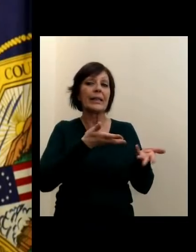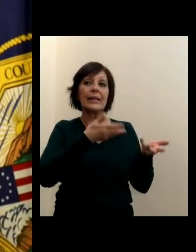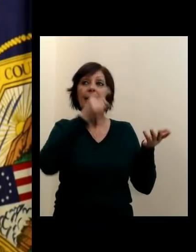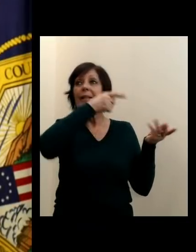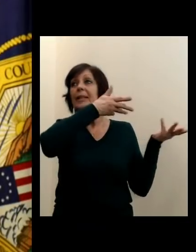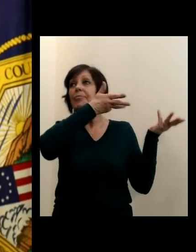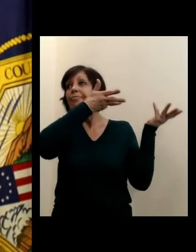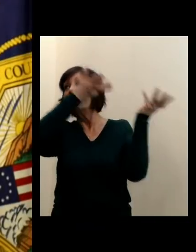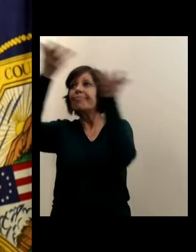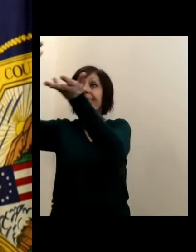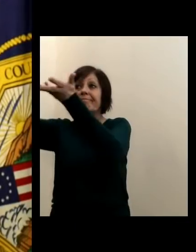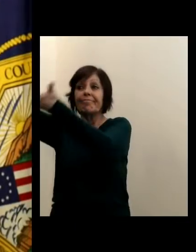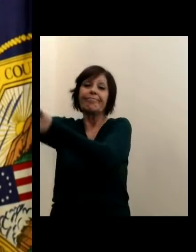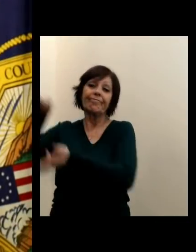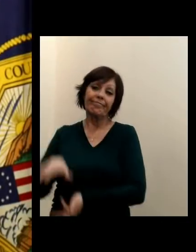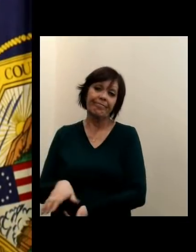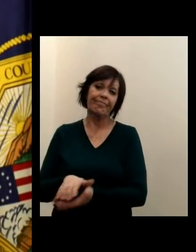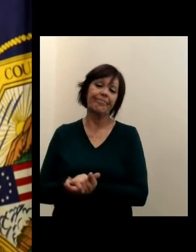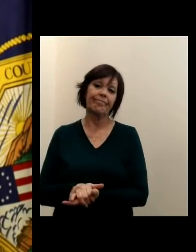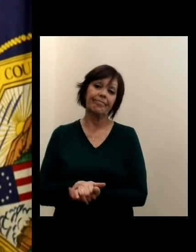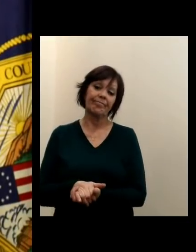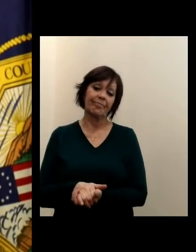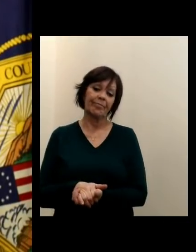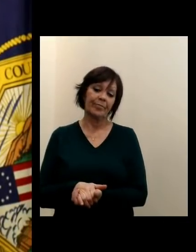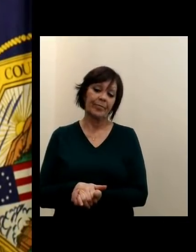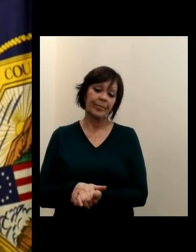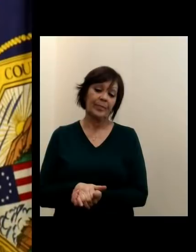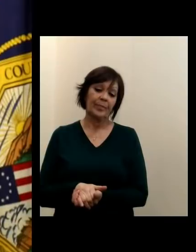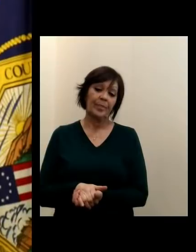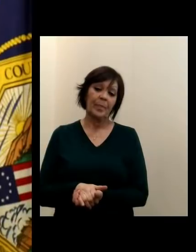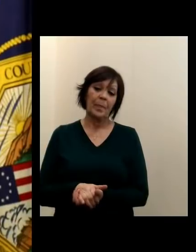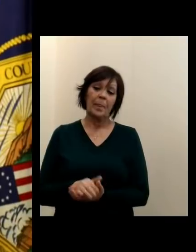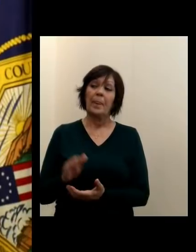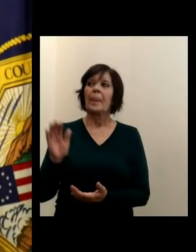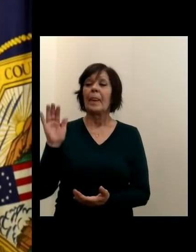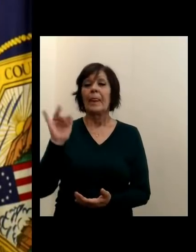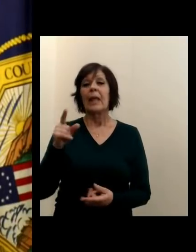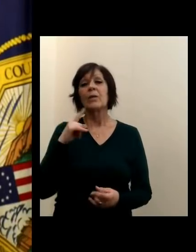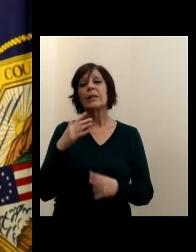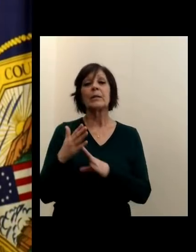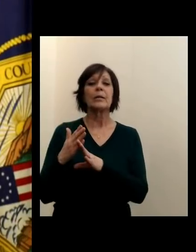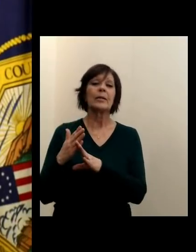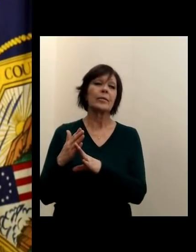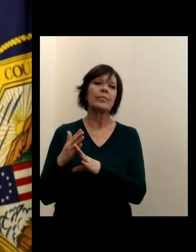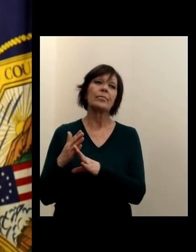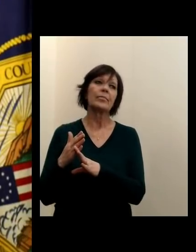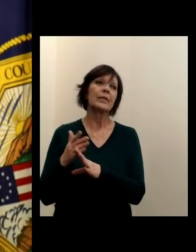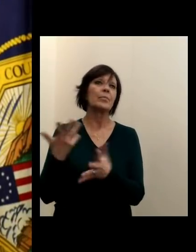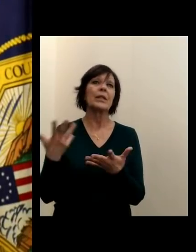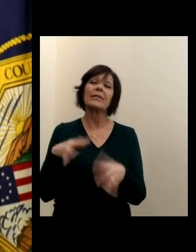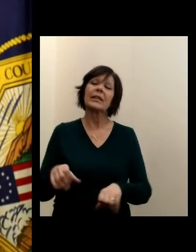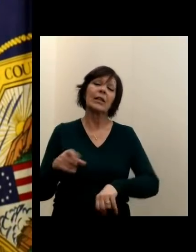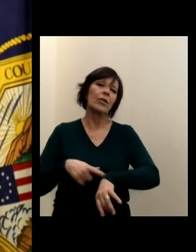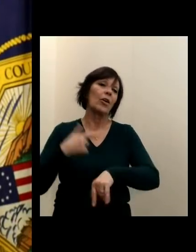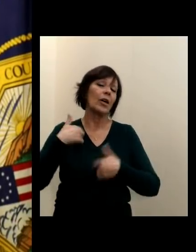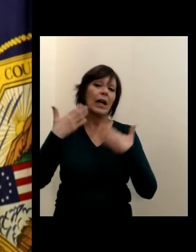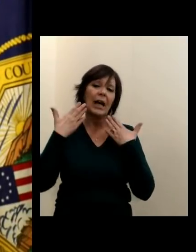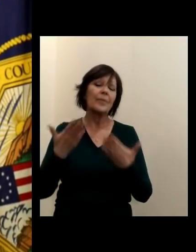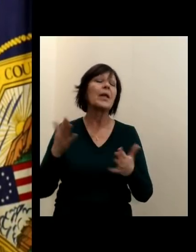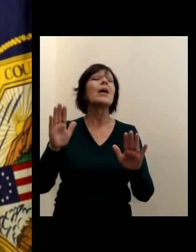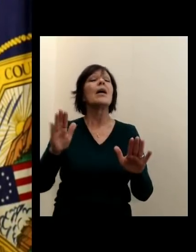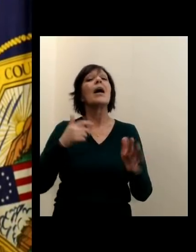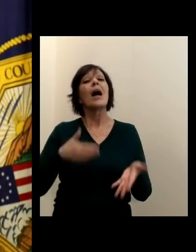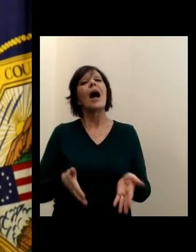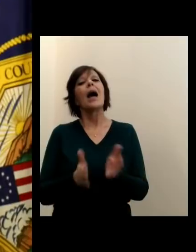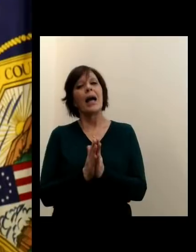of individuals in that 1B category. And that was before they started adding other groups, so it might even take longer now. I do